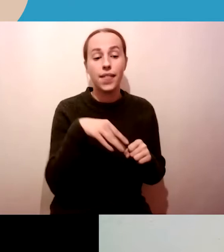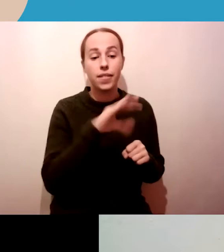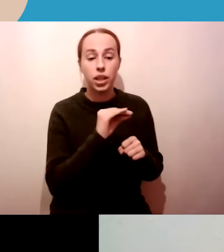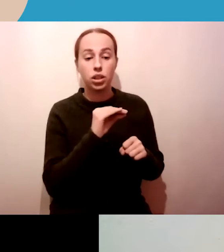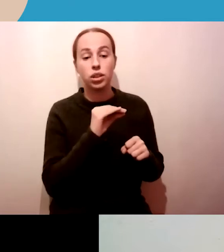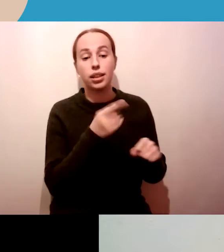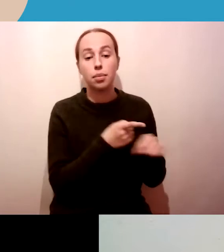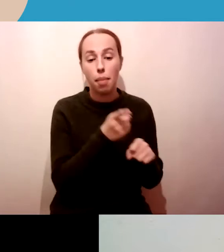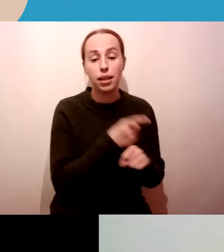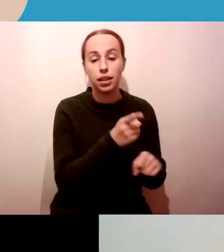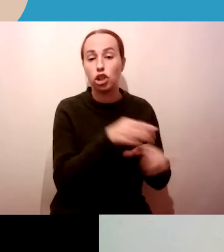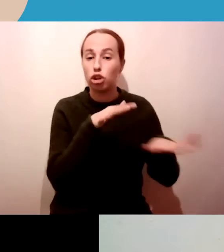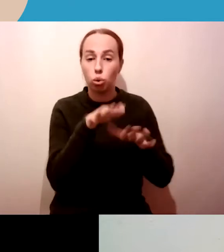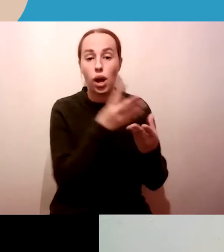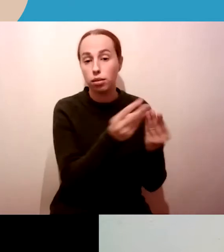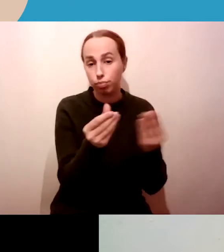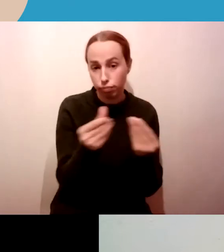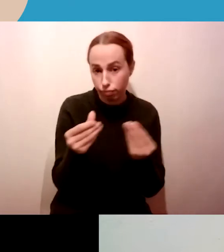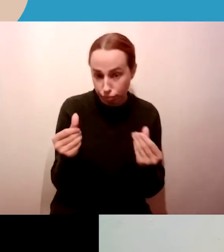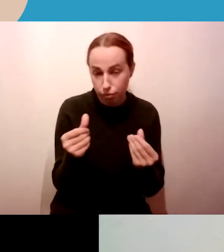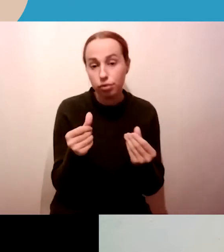they are also monitored